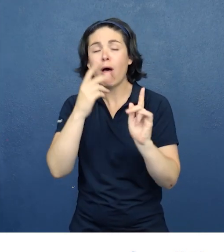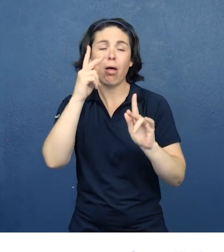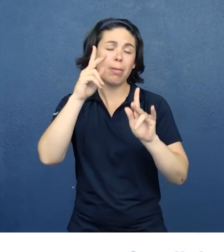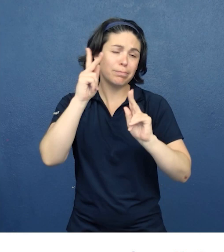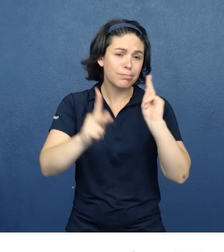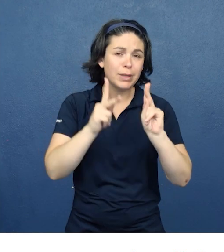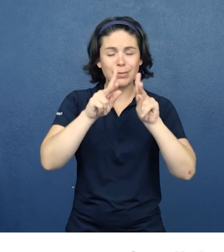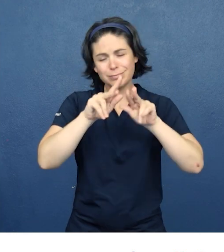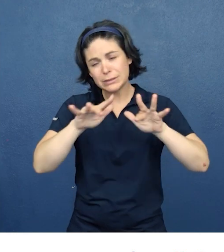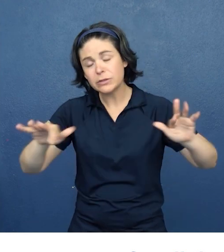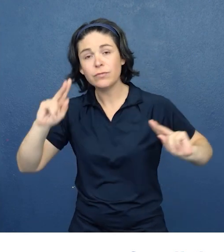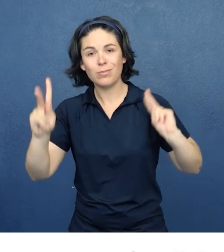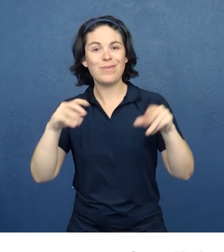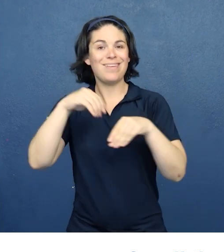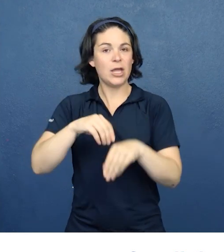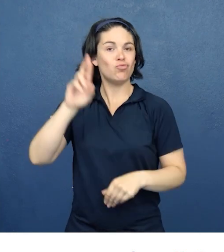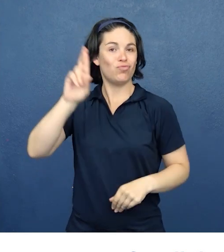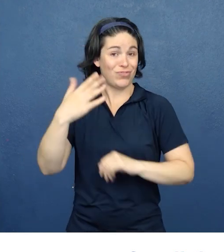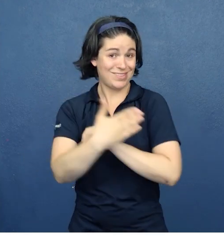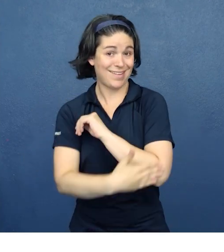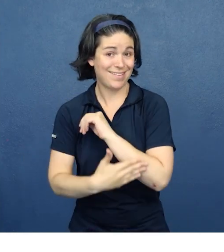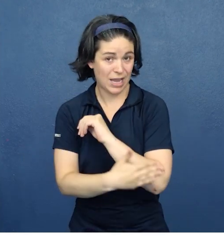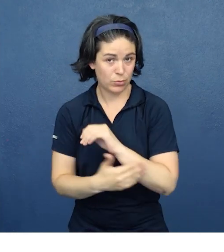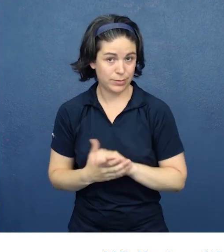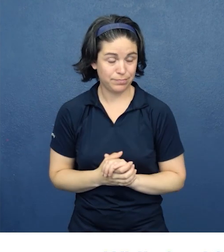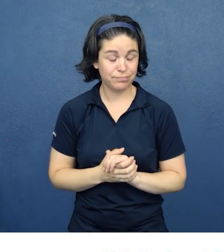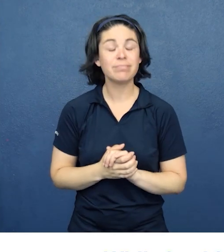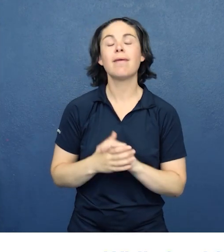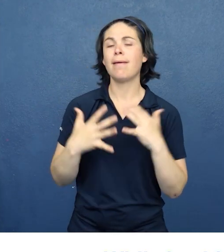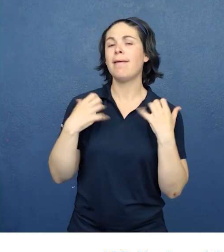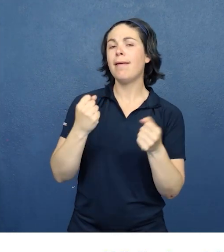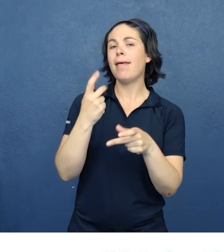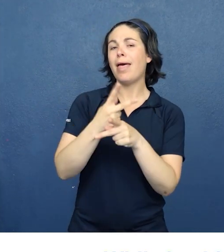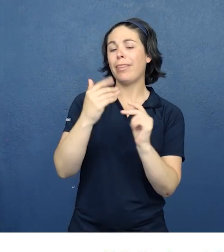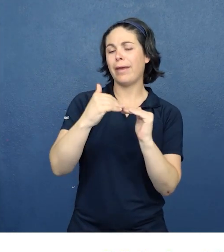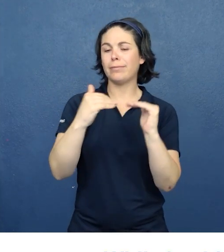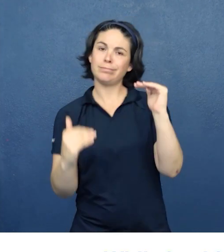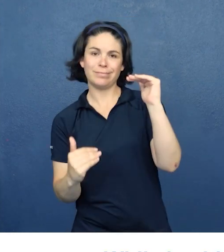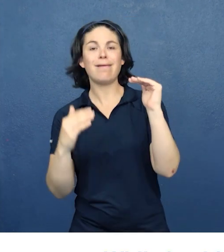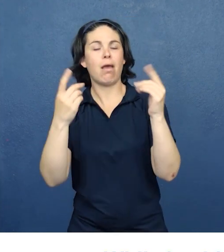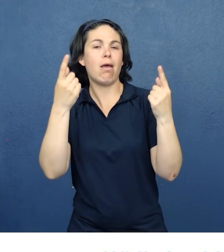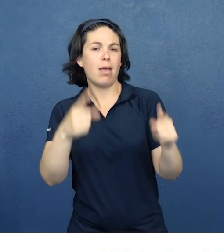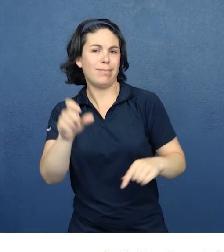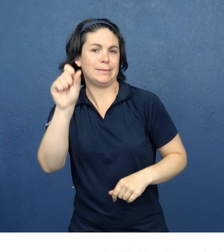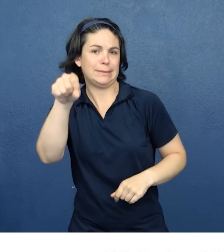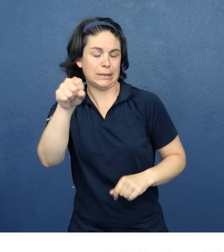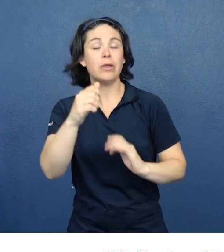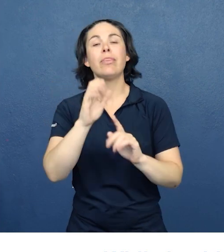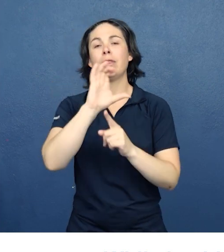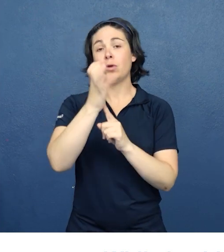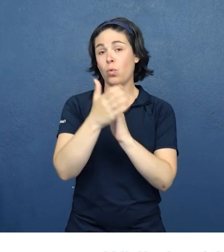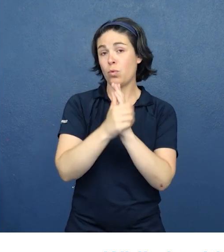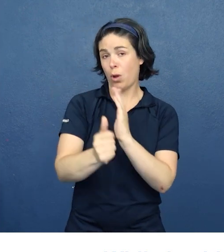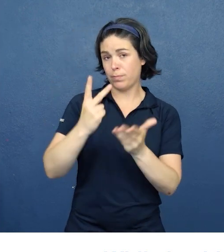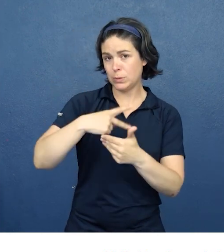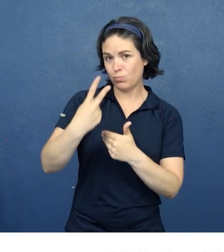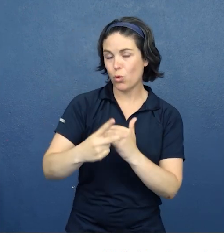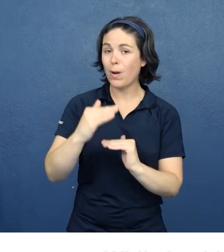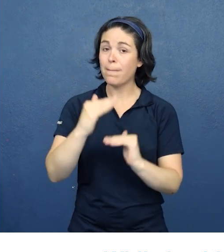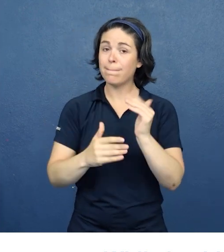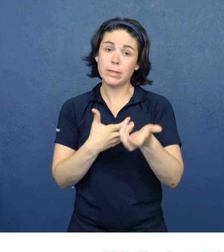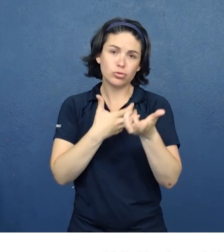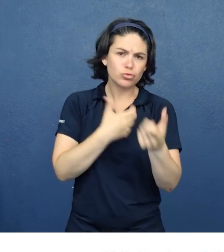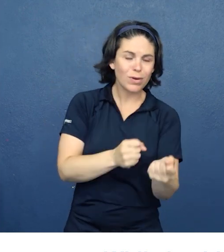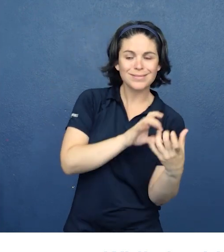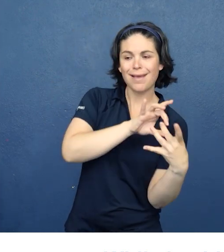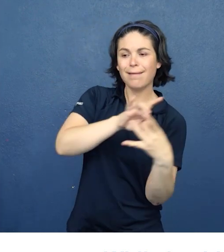the diverse community of Riverside County. While healthcare inequities exist, the Cultural Competency Program builds trust and